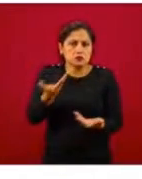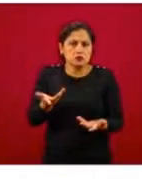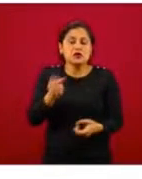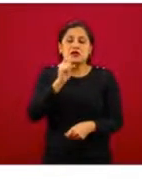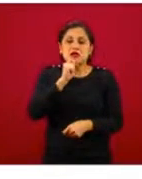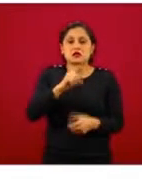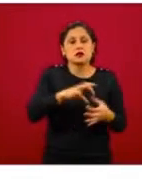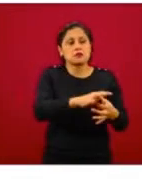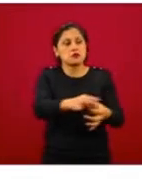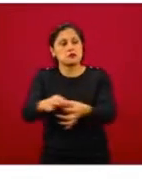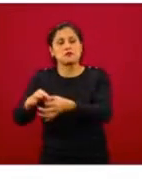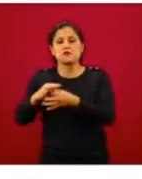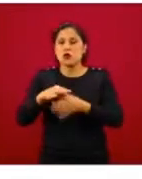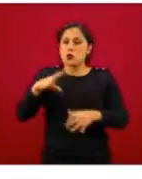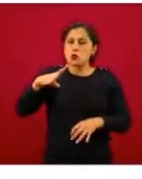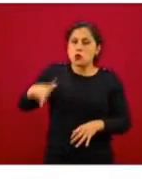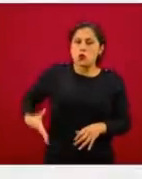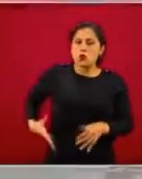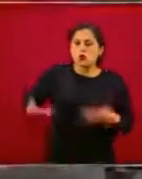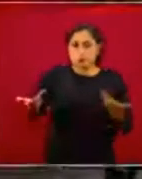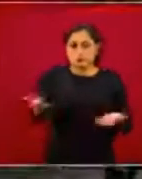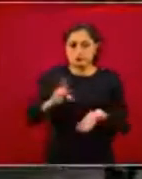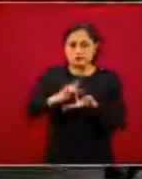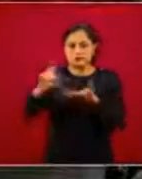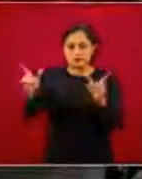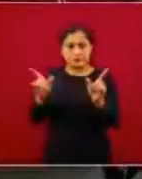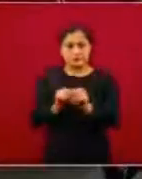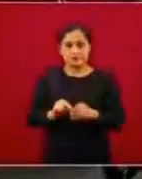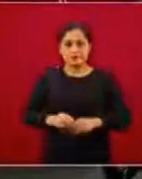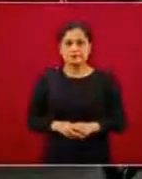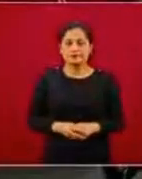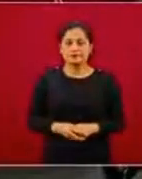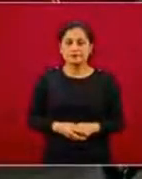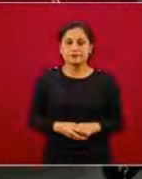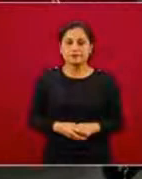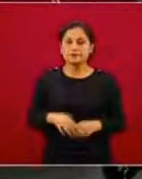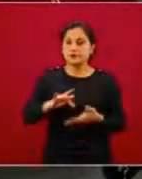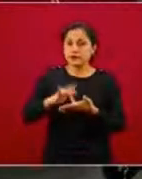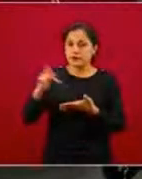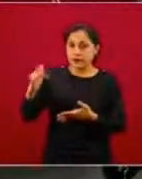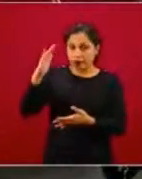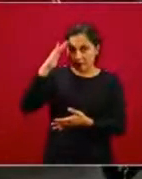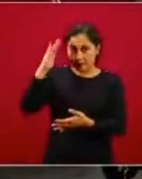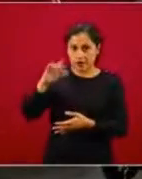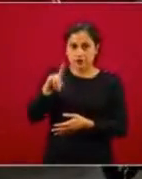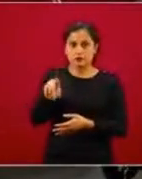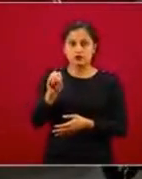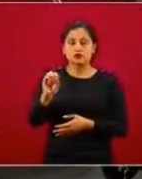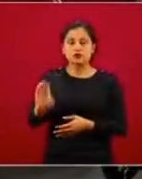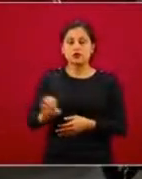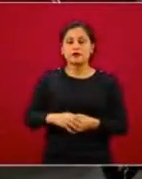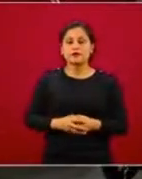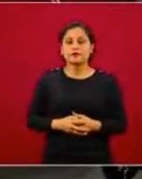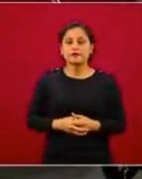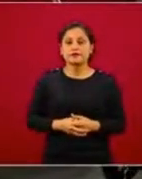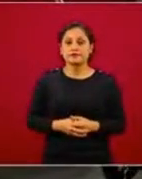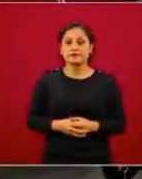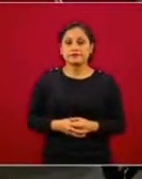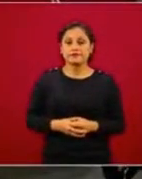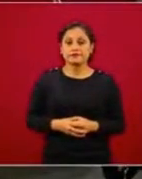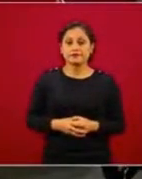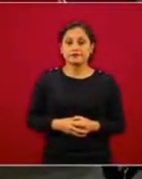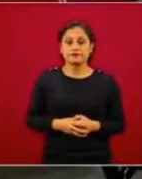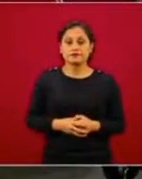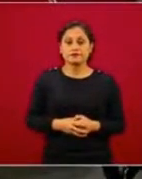normal. And we're very proud of Mexican solidarity so far. That's all. Thank you so much, Mr.